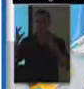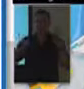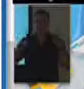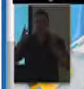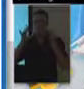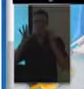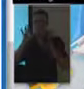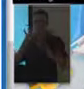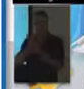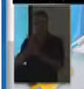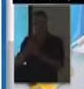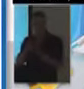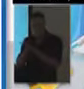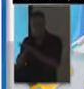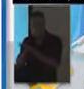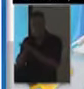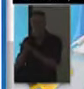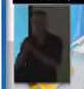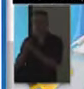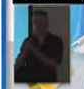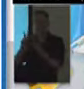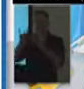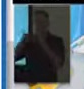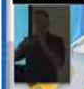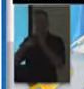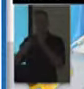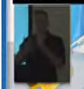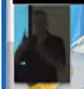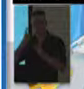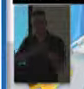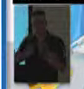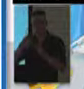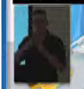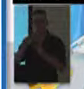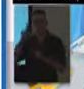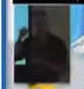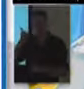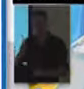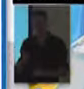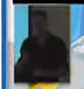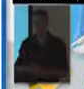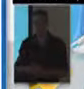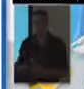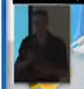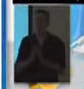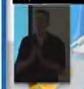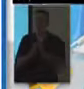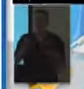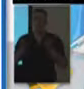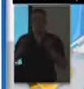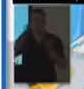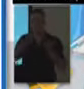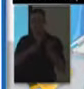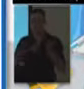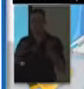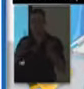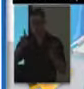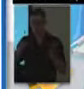It's essential for anybody carrying out activities related to accessibility to interactive